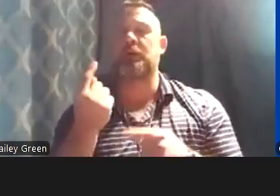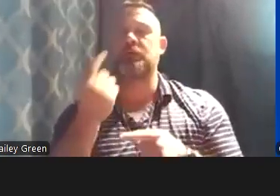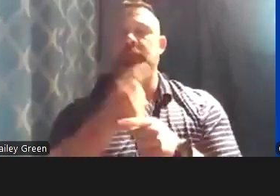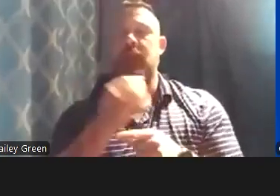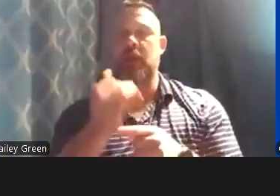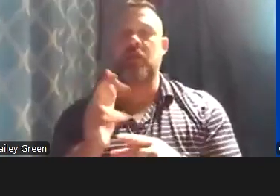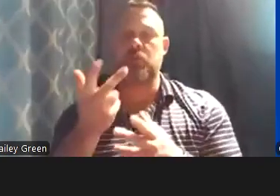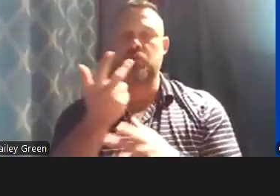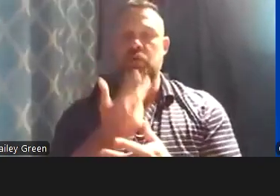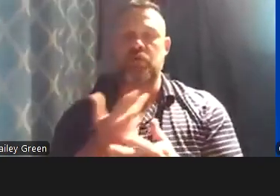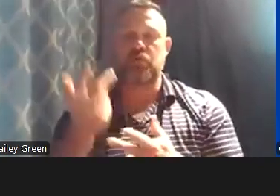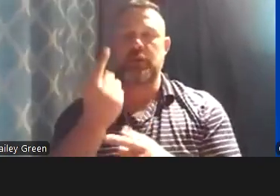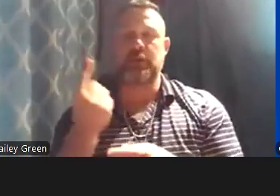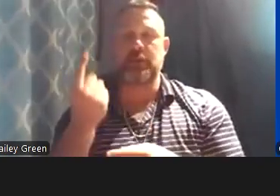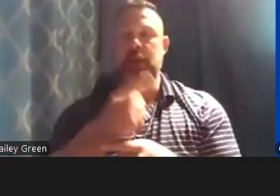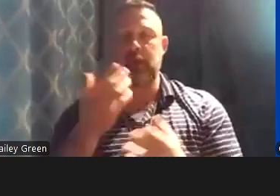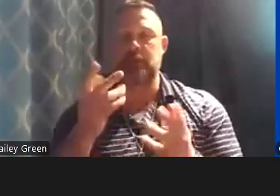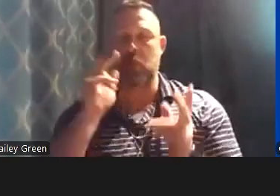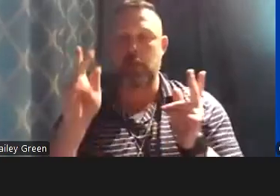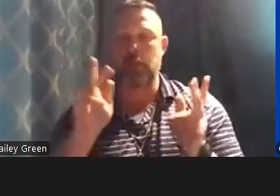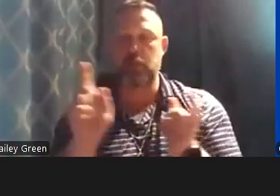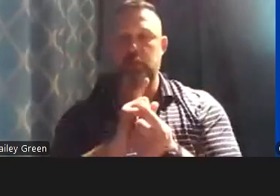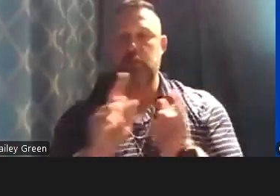three might be a good day for people to meet?